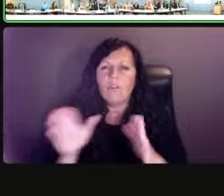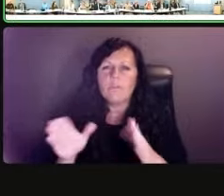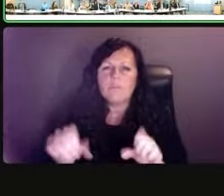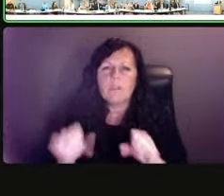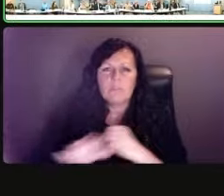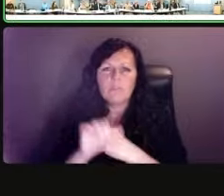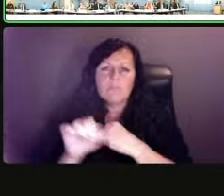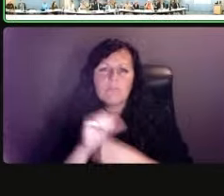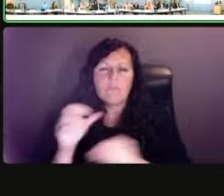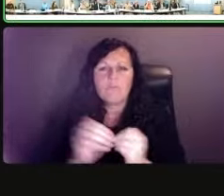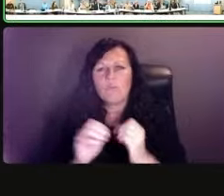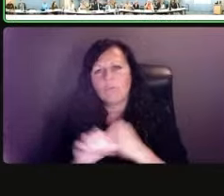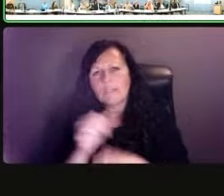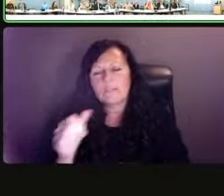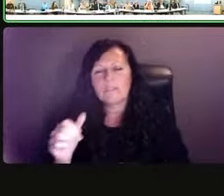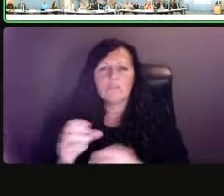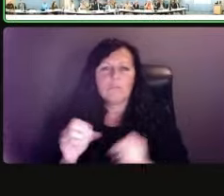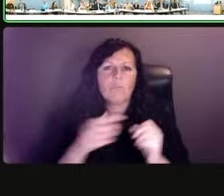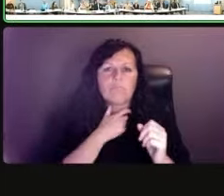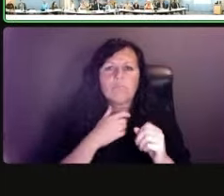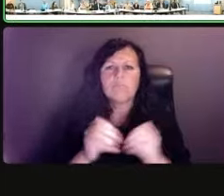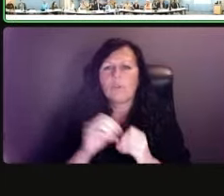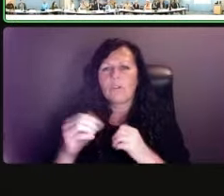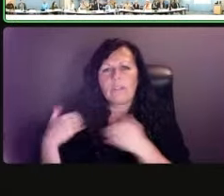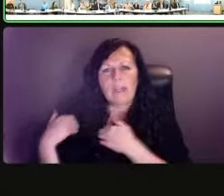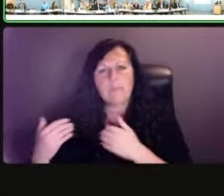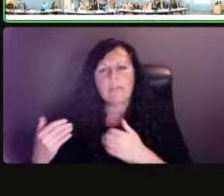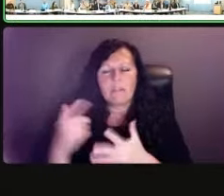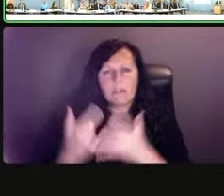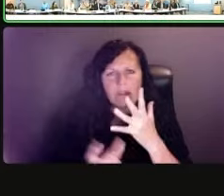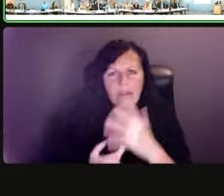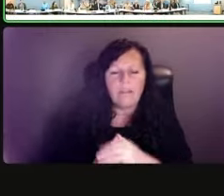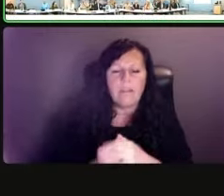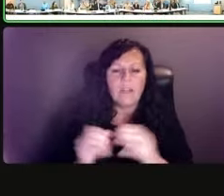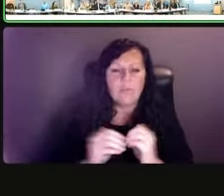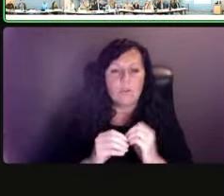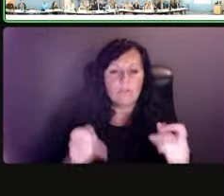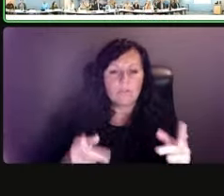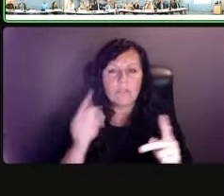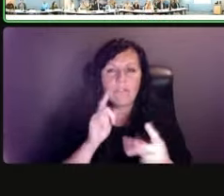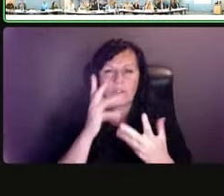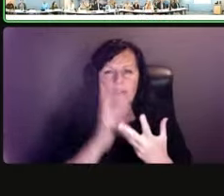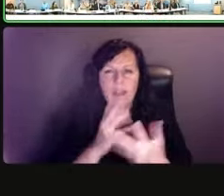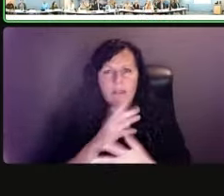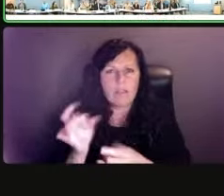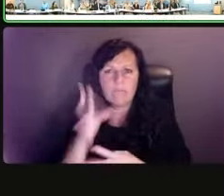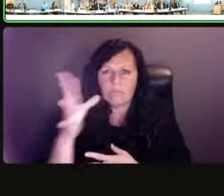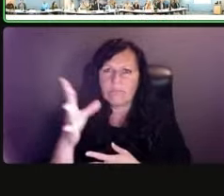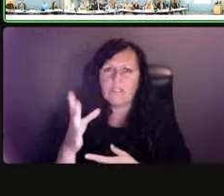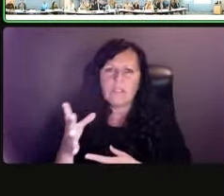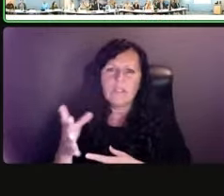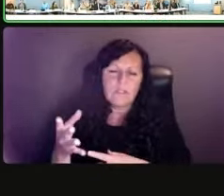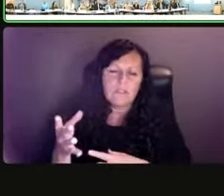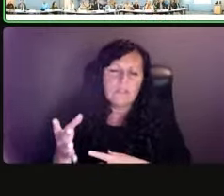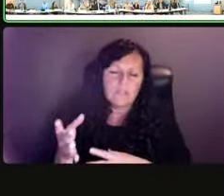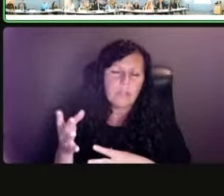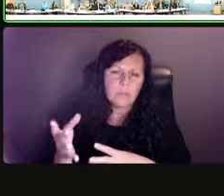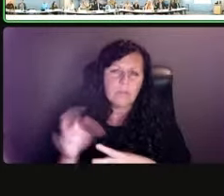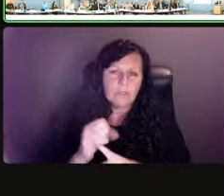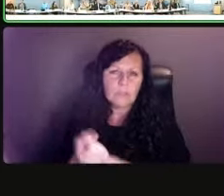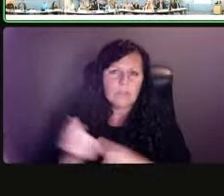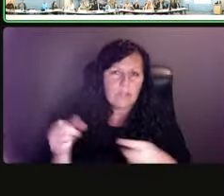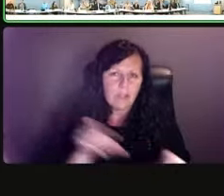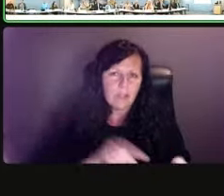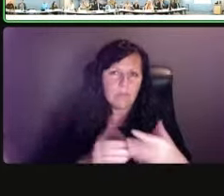more more of an opportunity for really sad and tragic situations to happen. So I want to confirm that